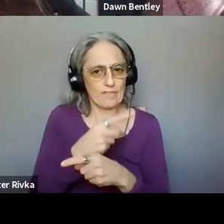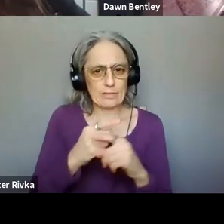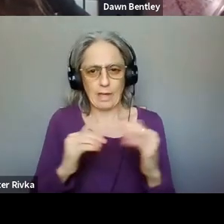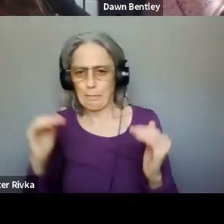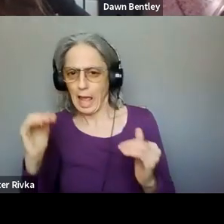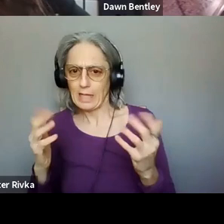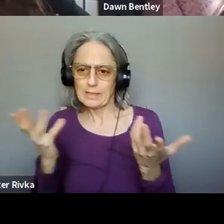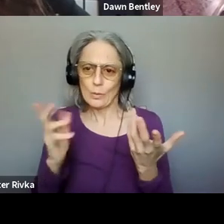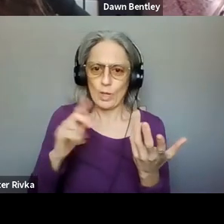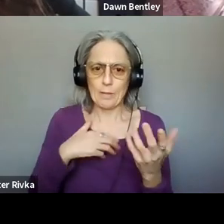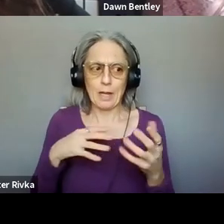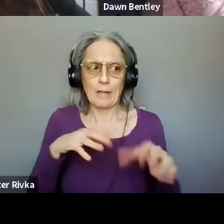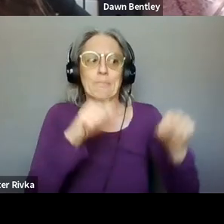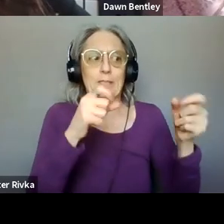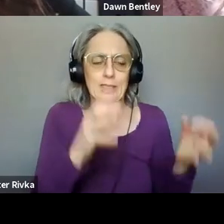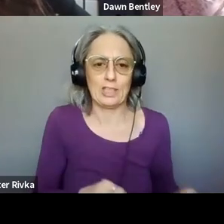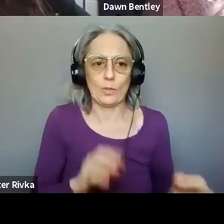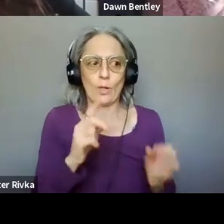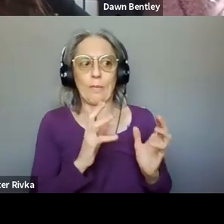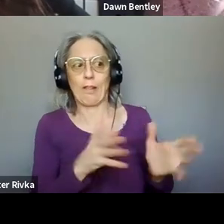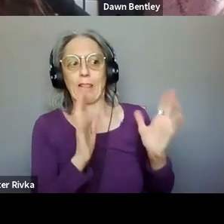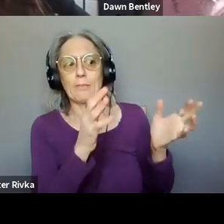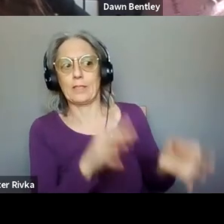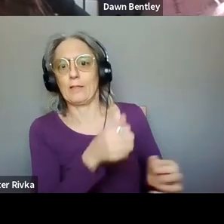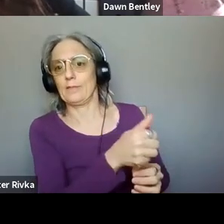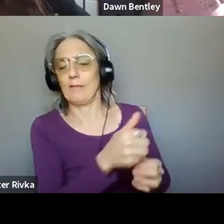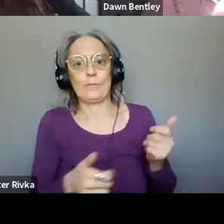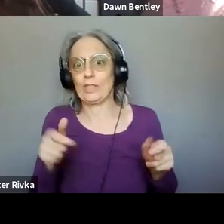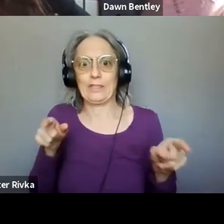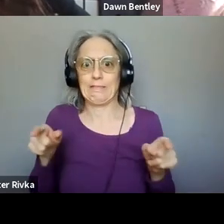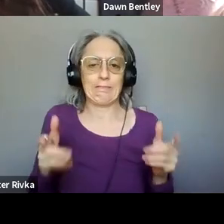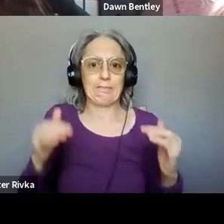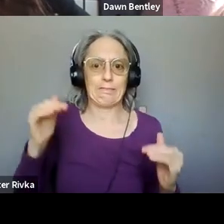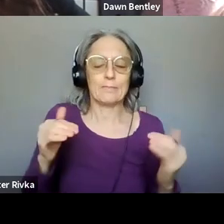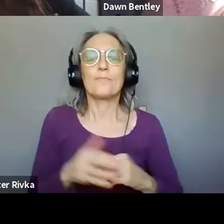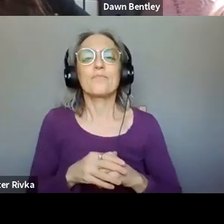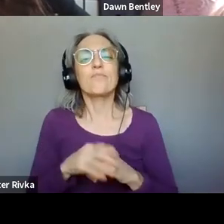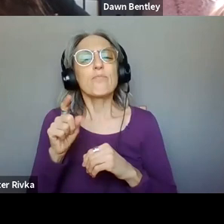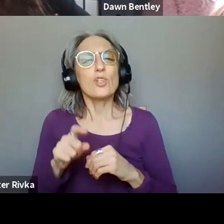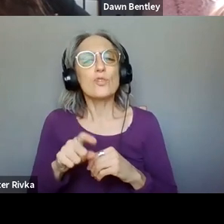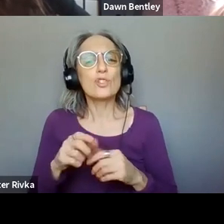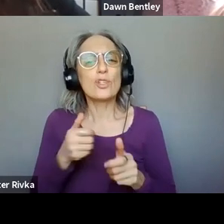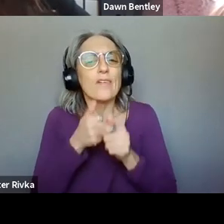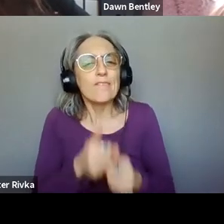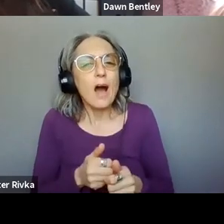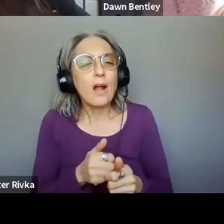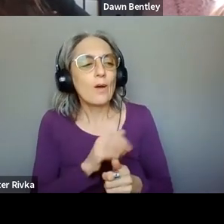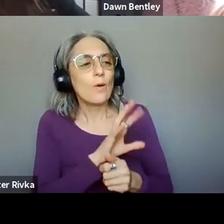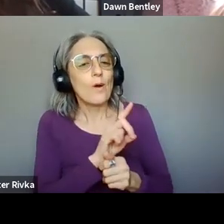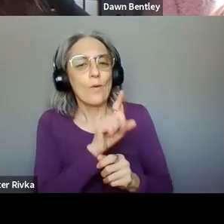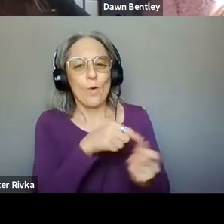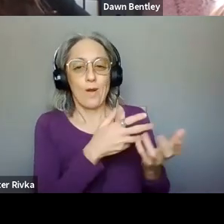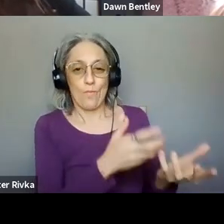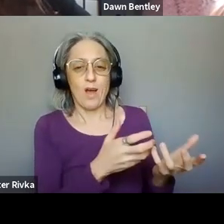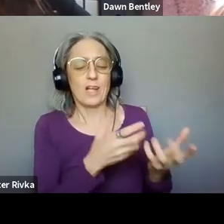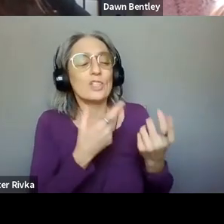But you should really do everything you can to follow the ward's wishes if you can